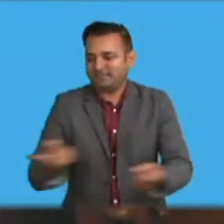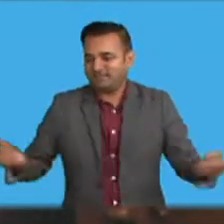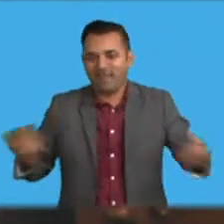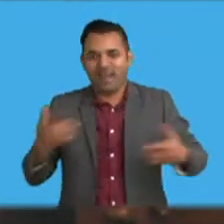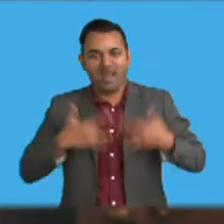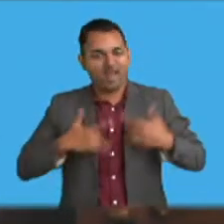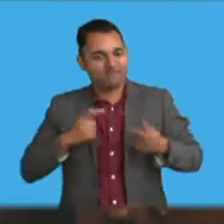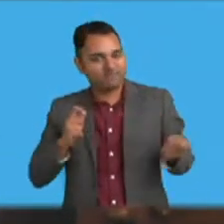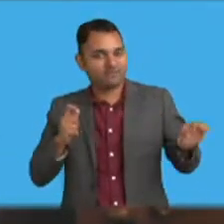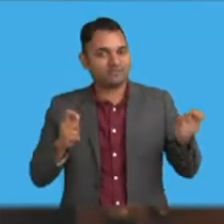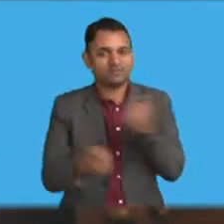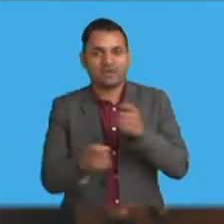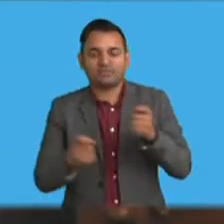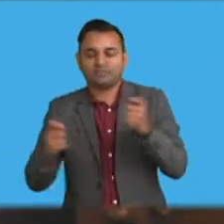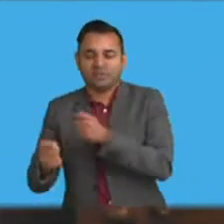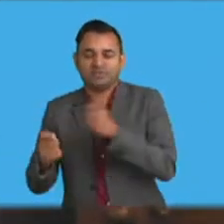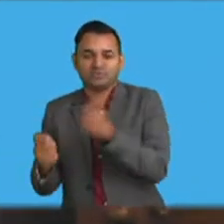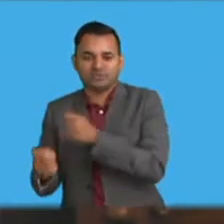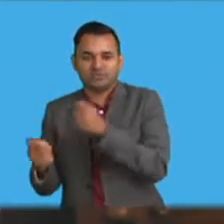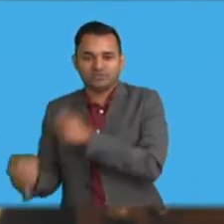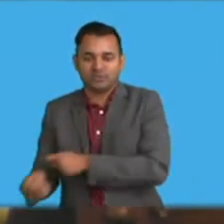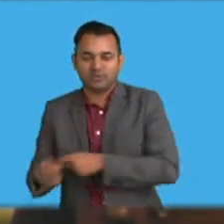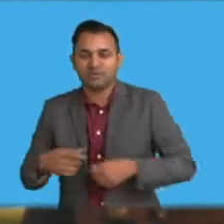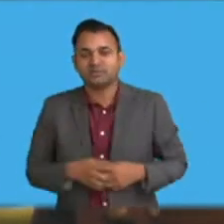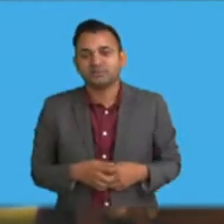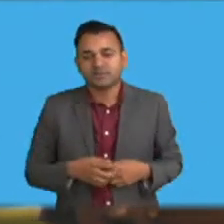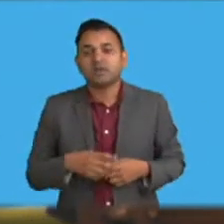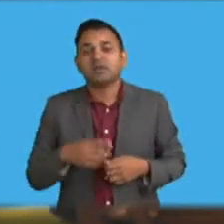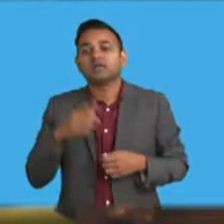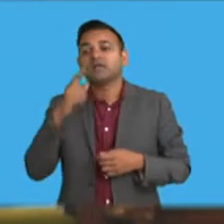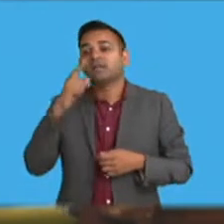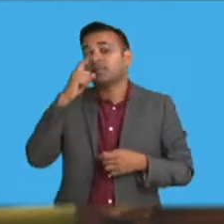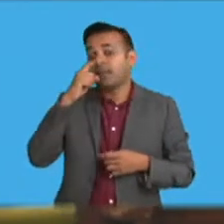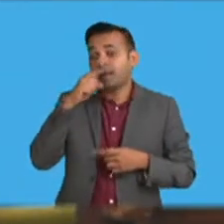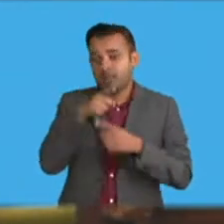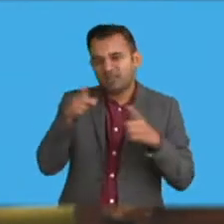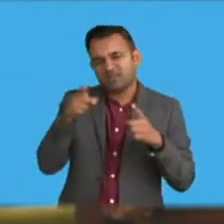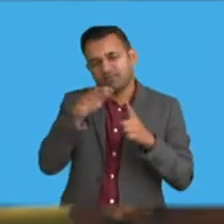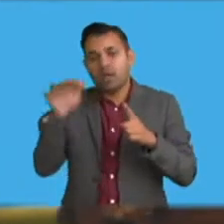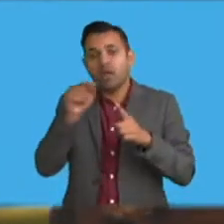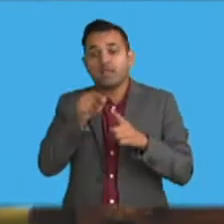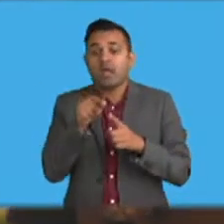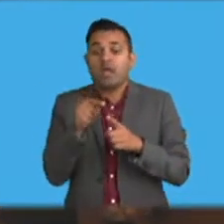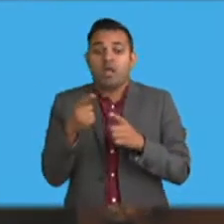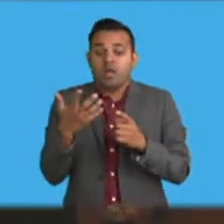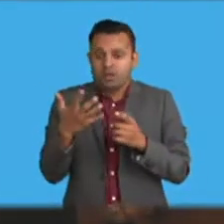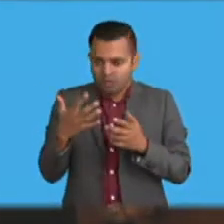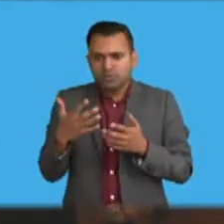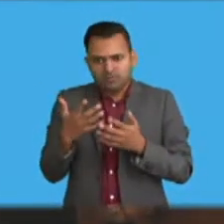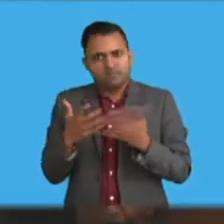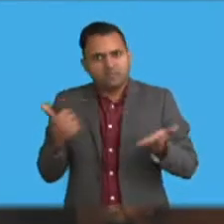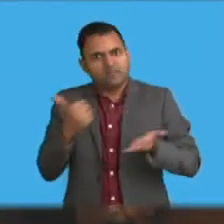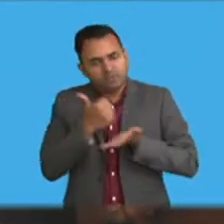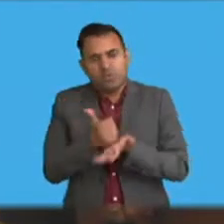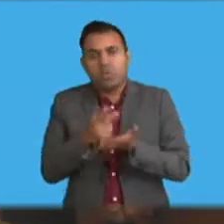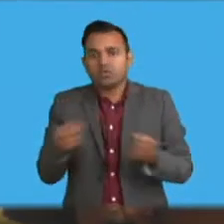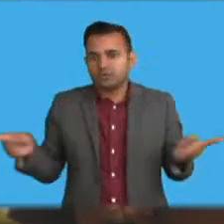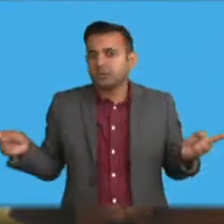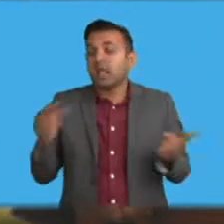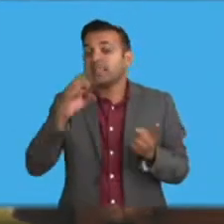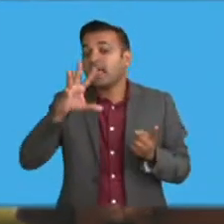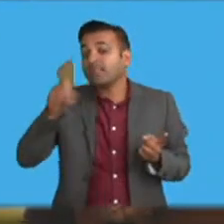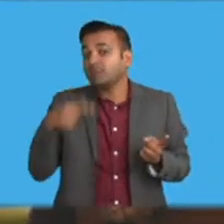89,850 people, Madam Speaker. To break it down further, we have assisted a total of 10,760